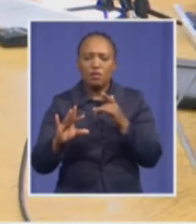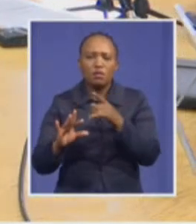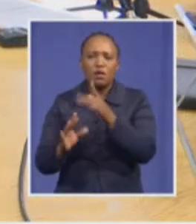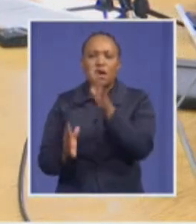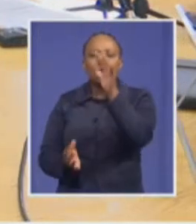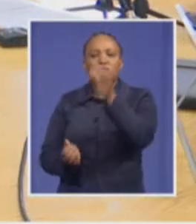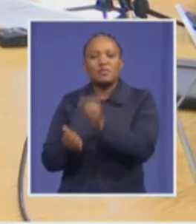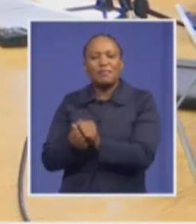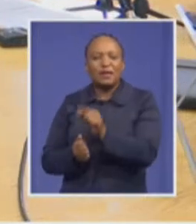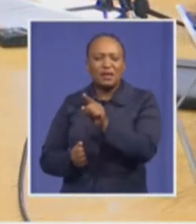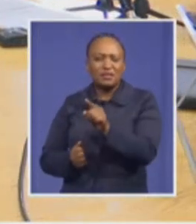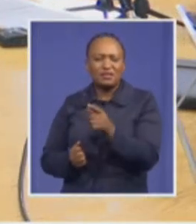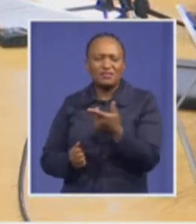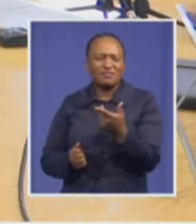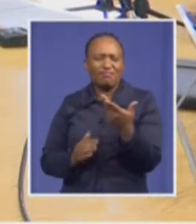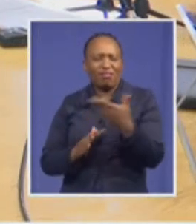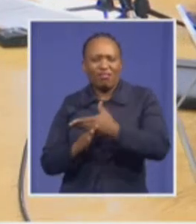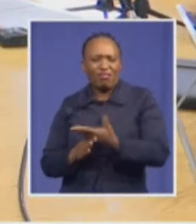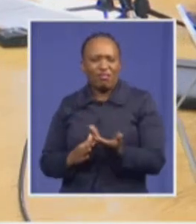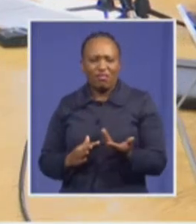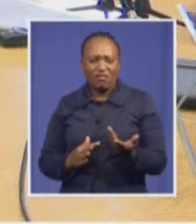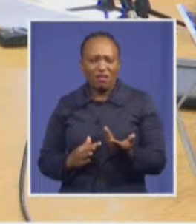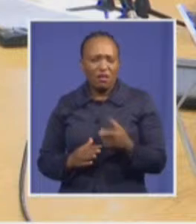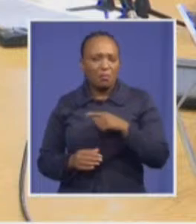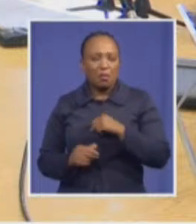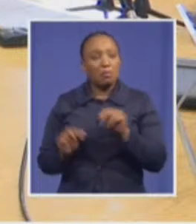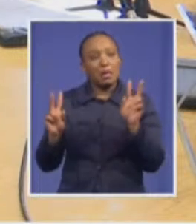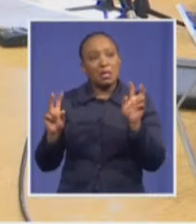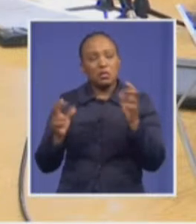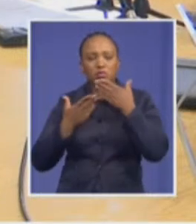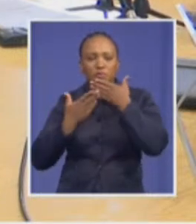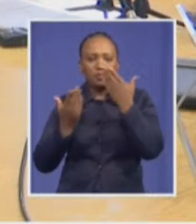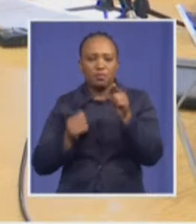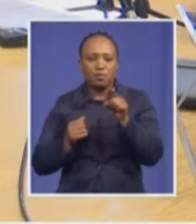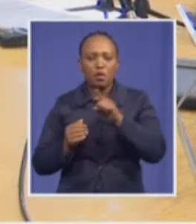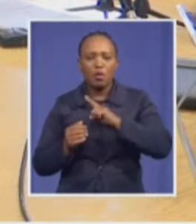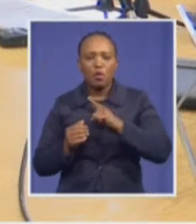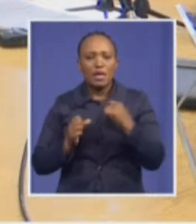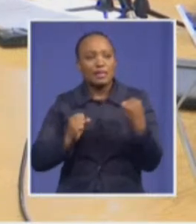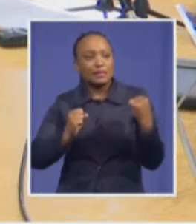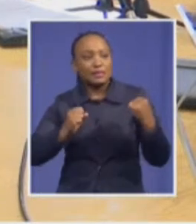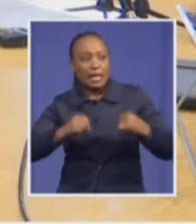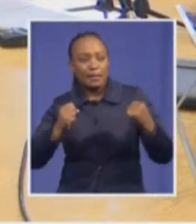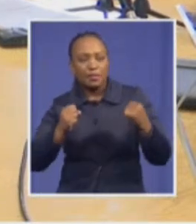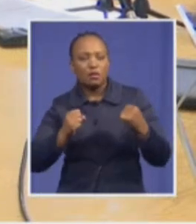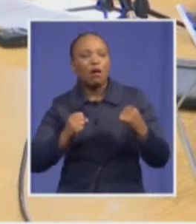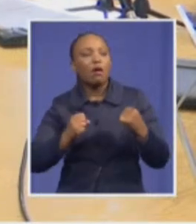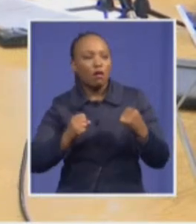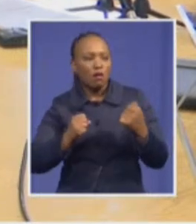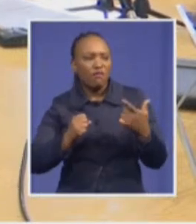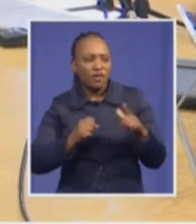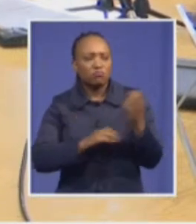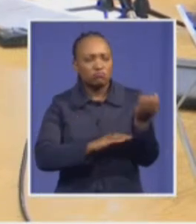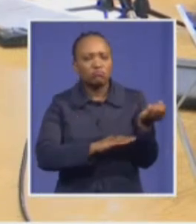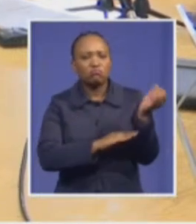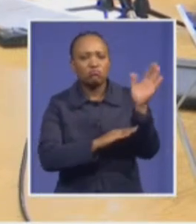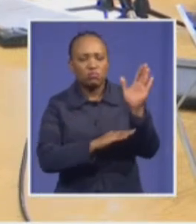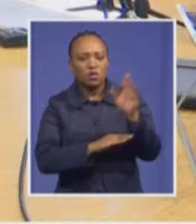an issue. Ultimately, there's a settlement where you accept that you aid it and you tender the cost and you say, let's put this behind